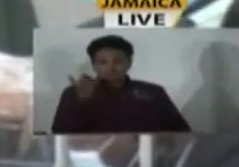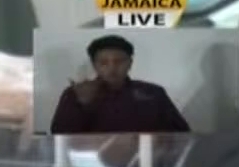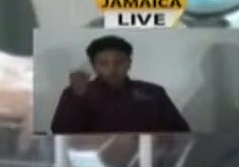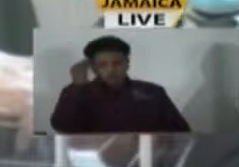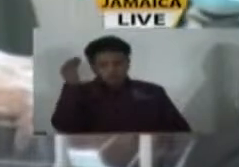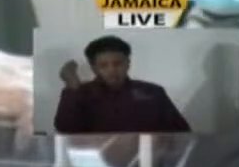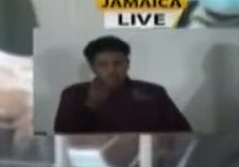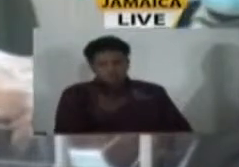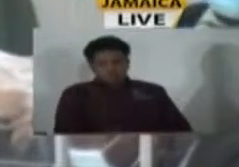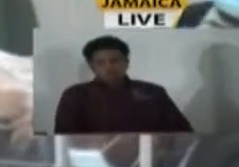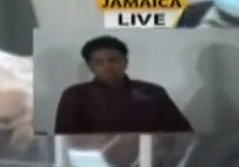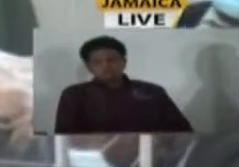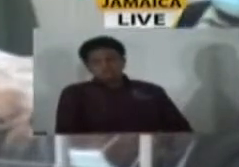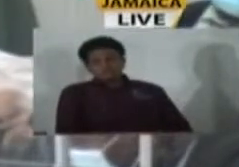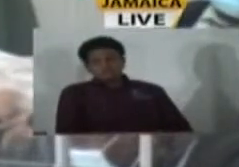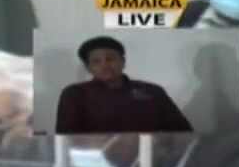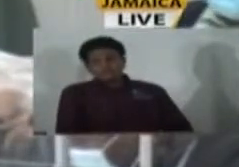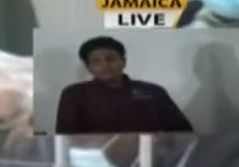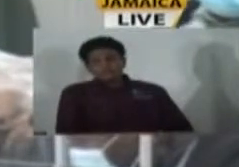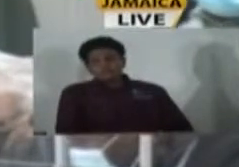Speaker,